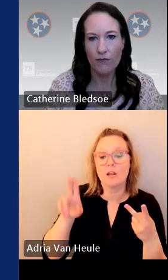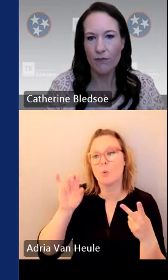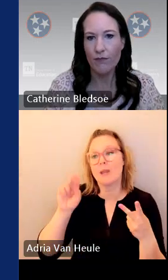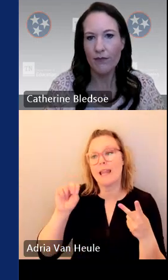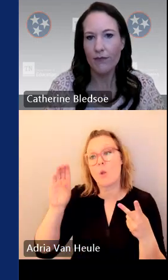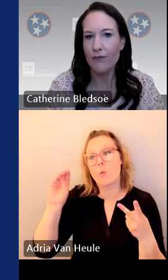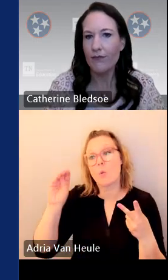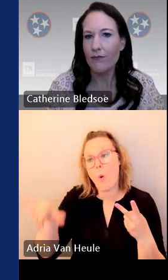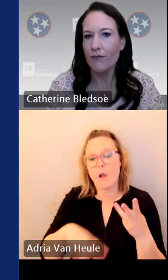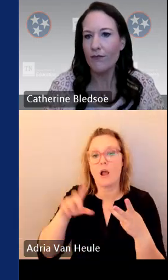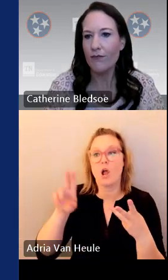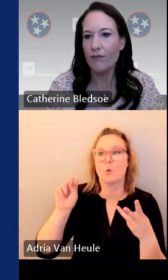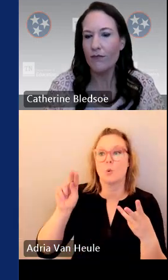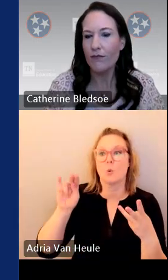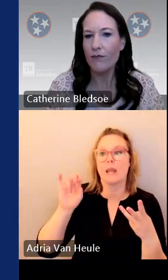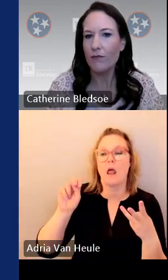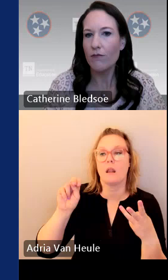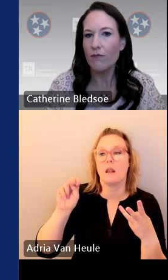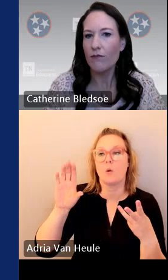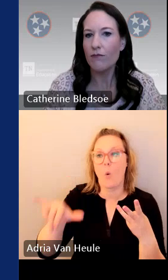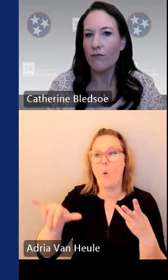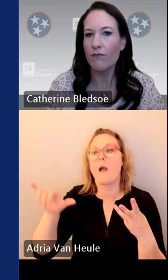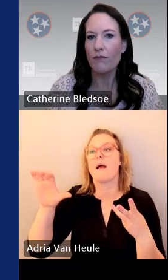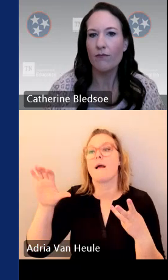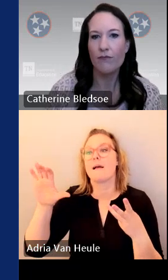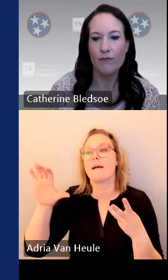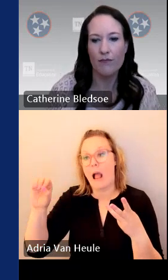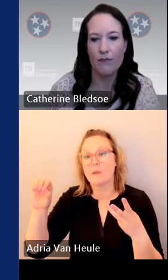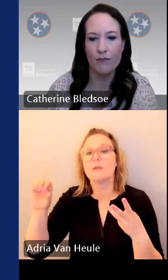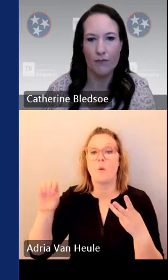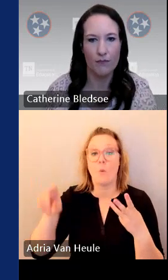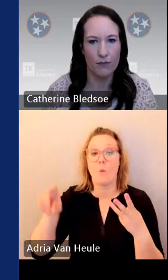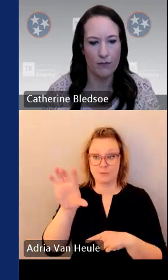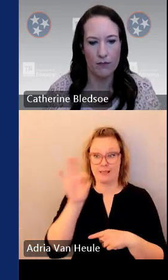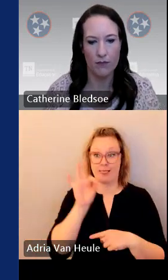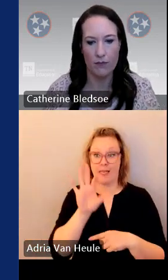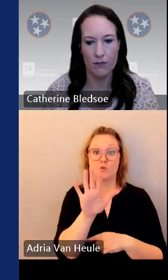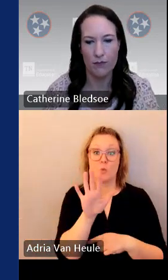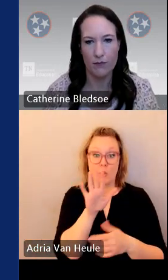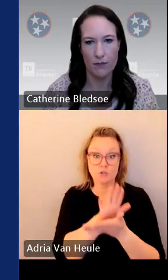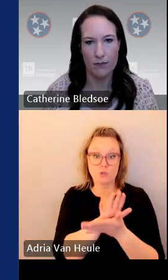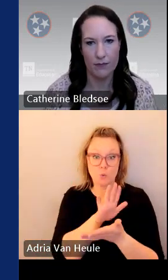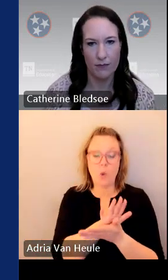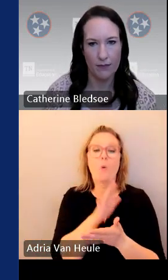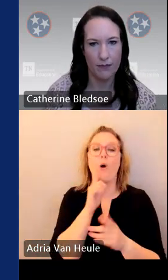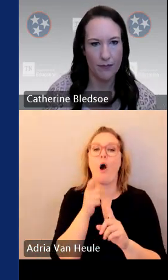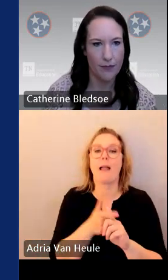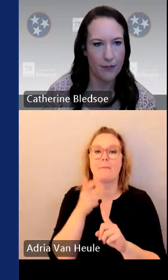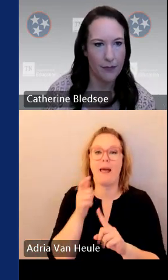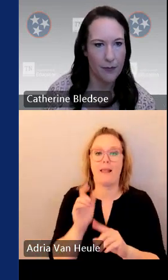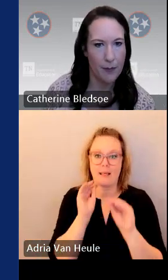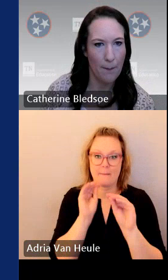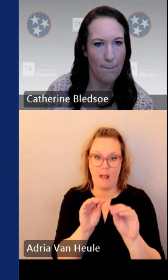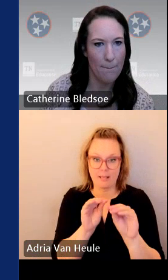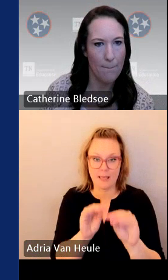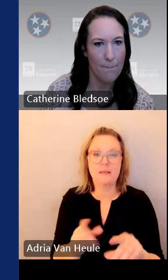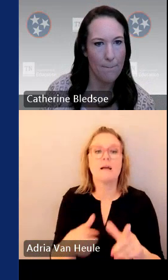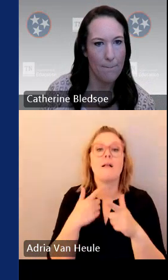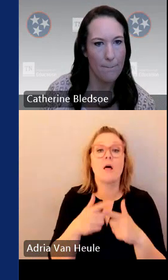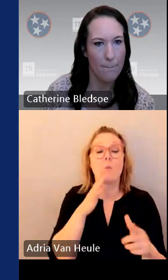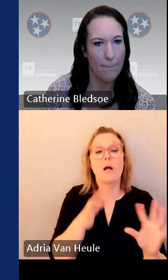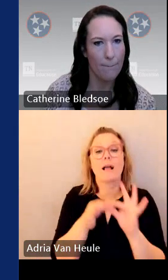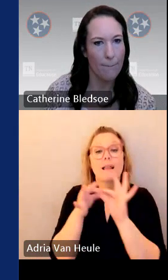sure you're clicking the right one. But when you do select your school, something will automatically populate, and it's a link that will associate your data with